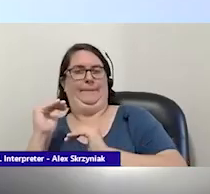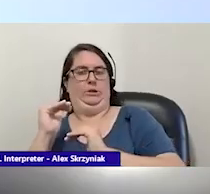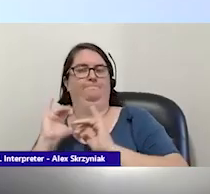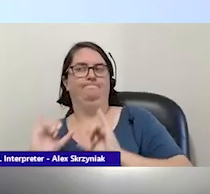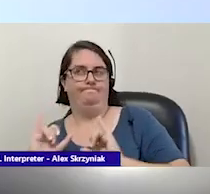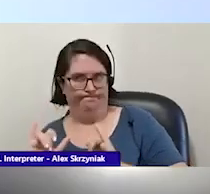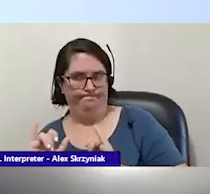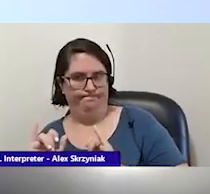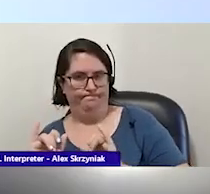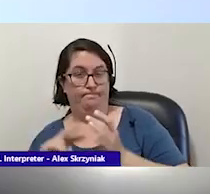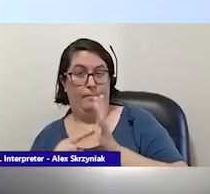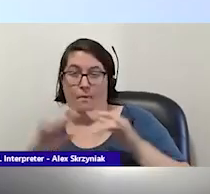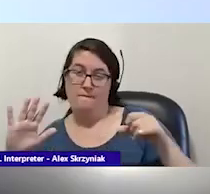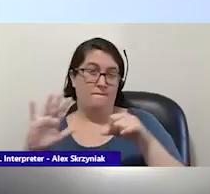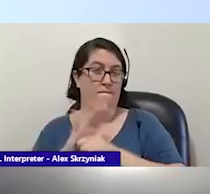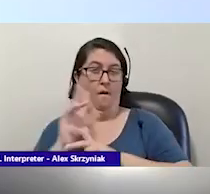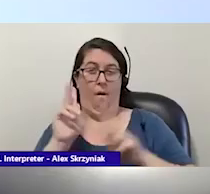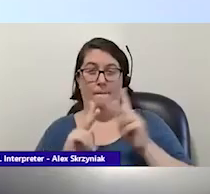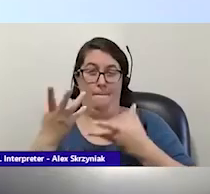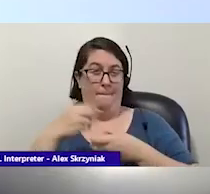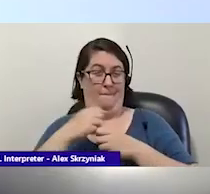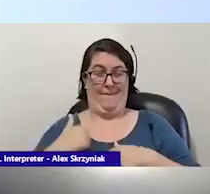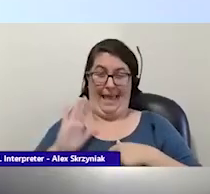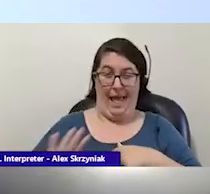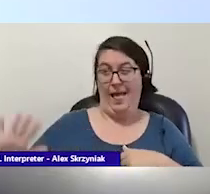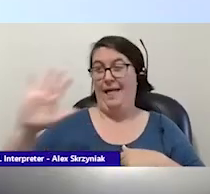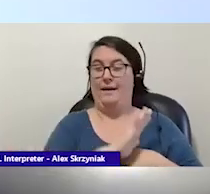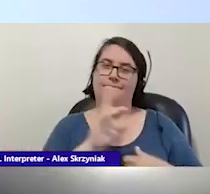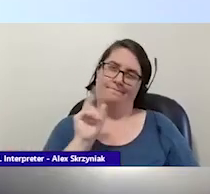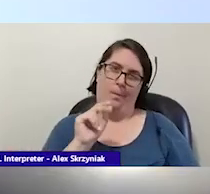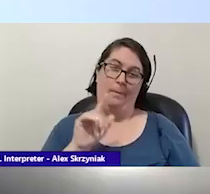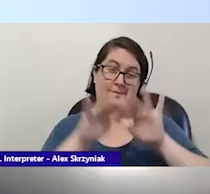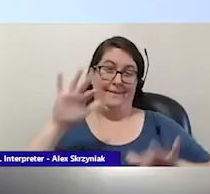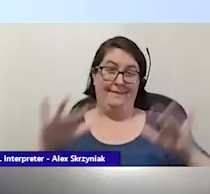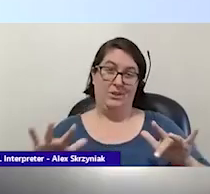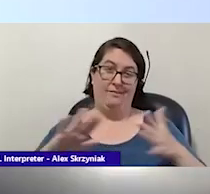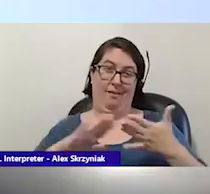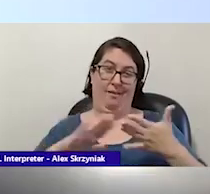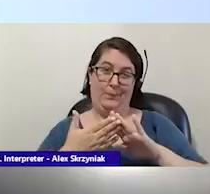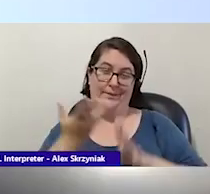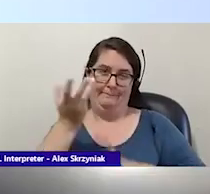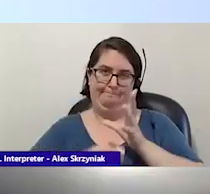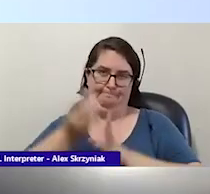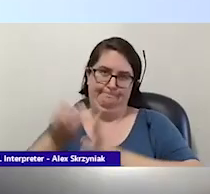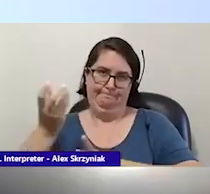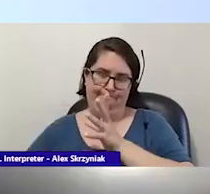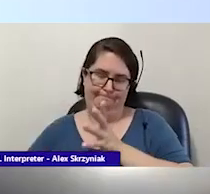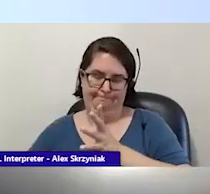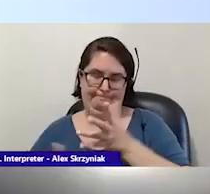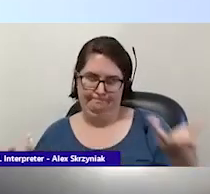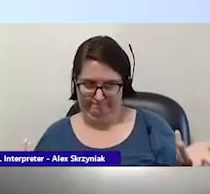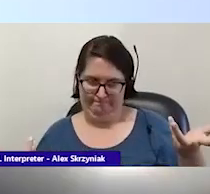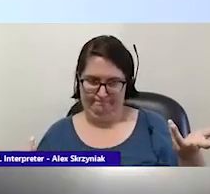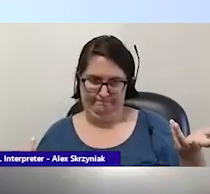not our full population, our multicultural population is represented in the